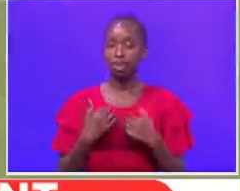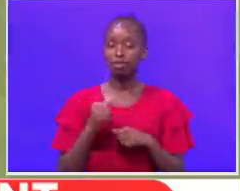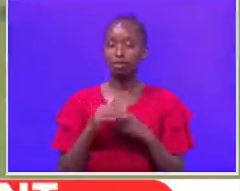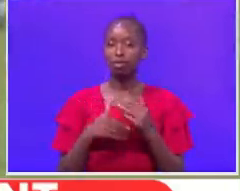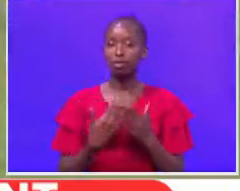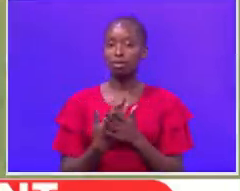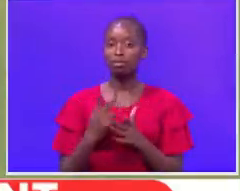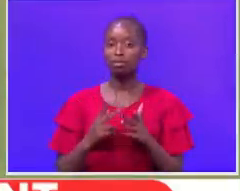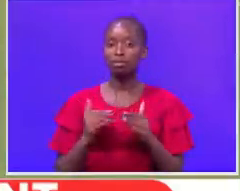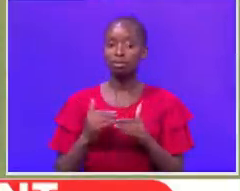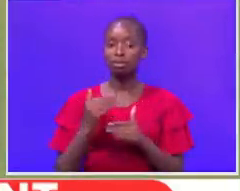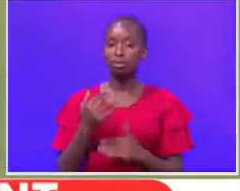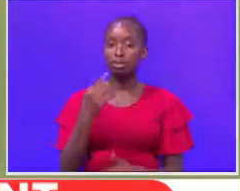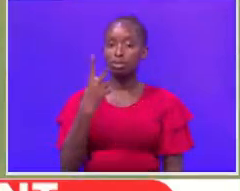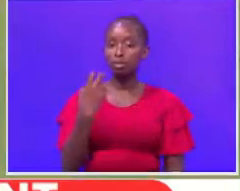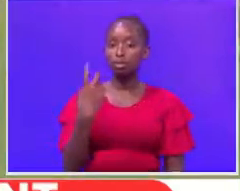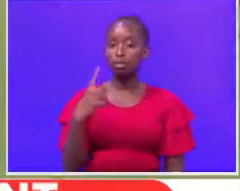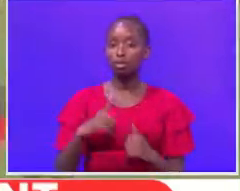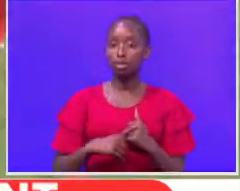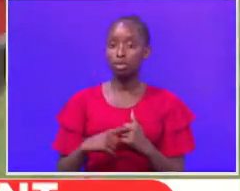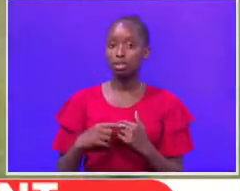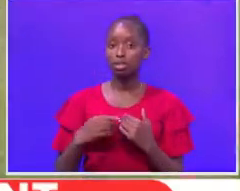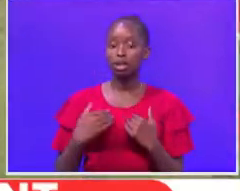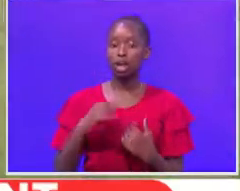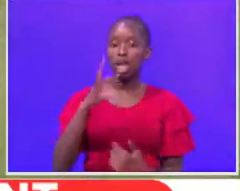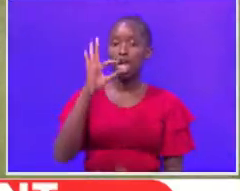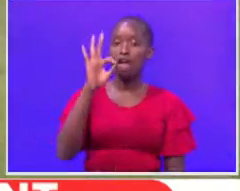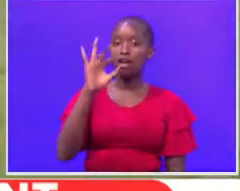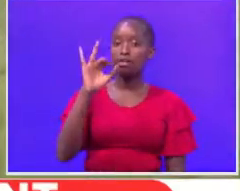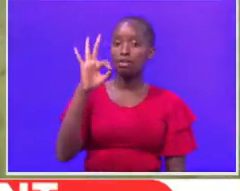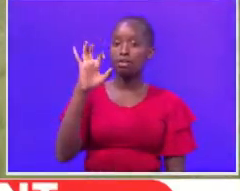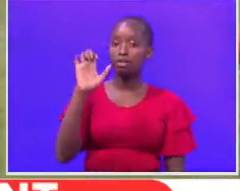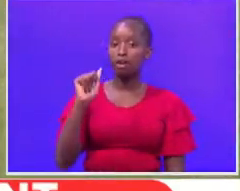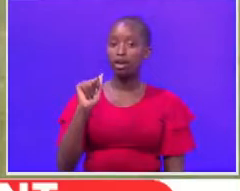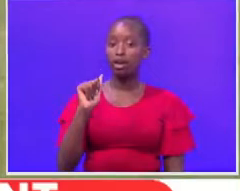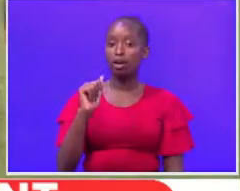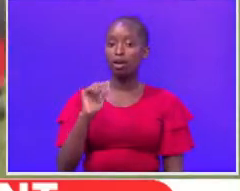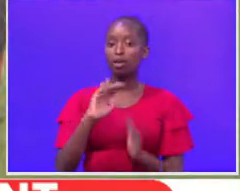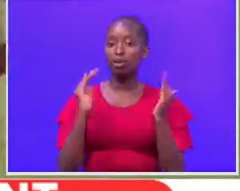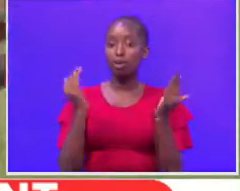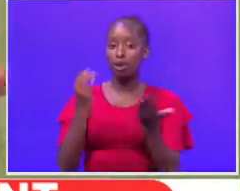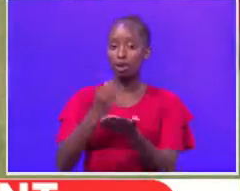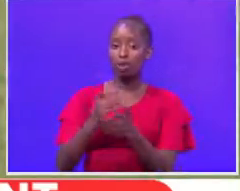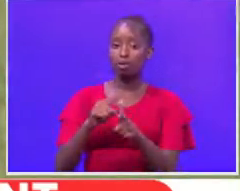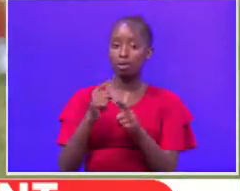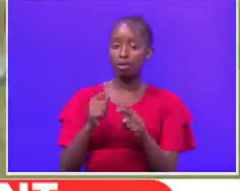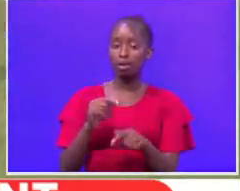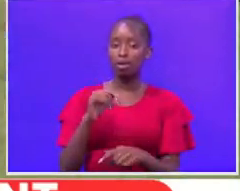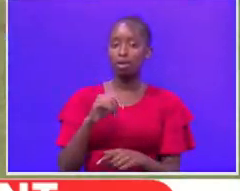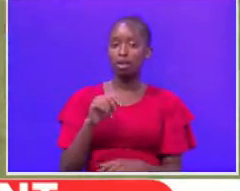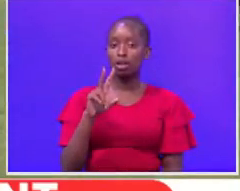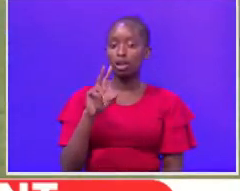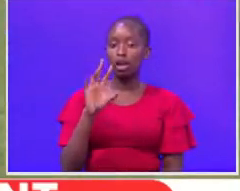upcoming 2026 FIFA World Cup and 2025 AFCON qualifying campaigns.